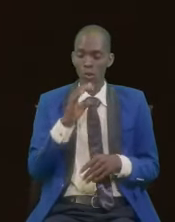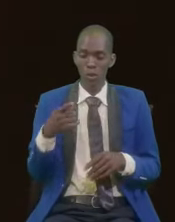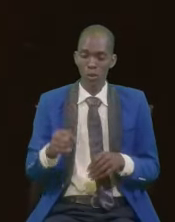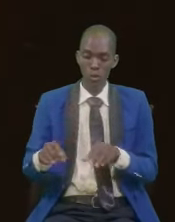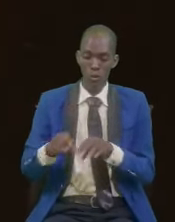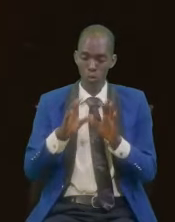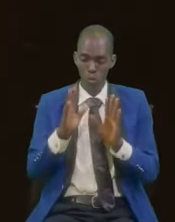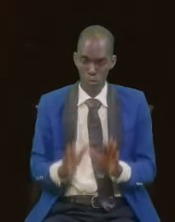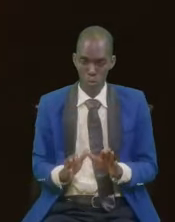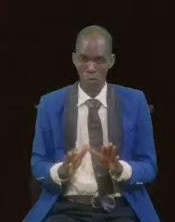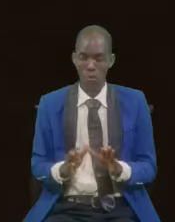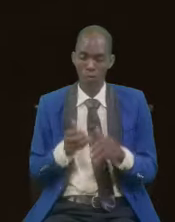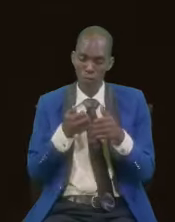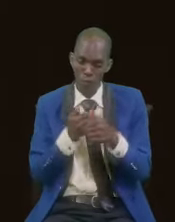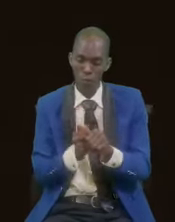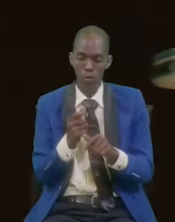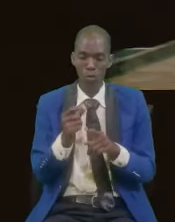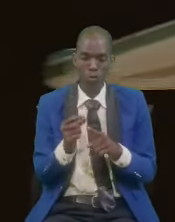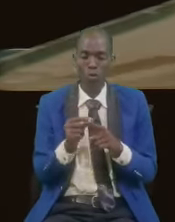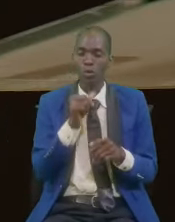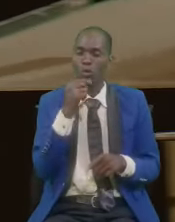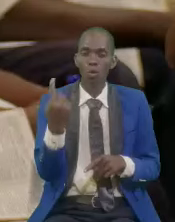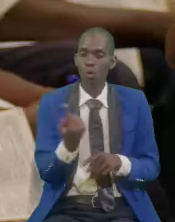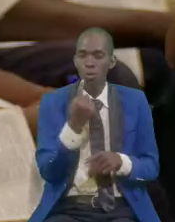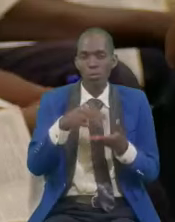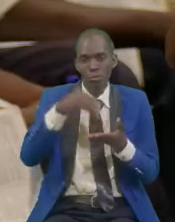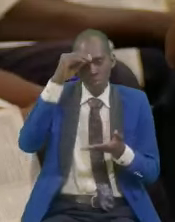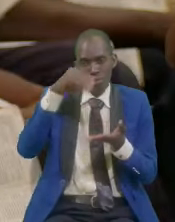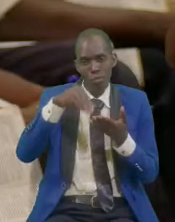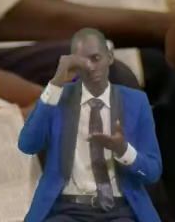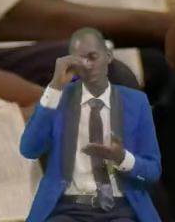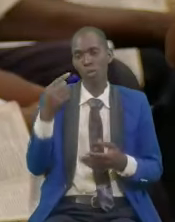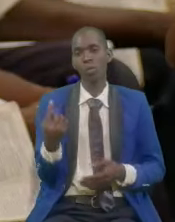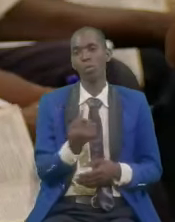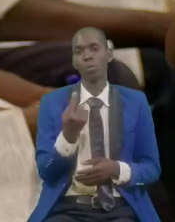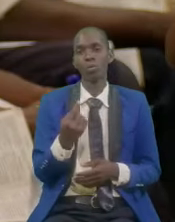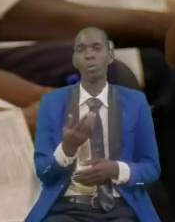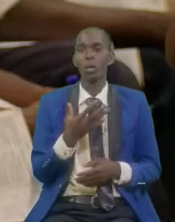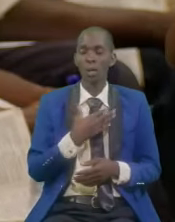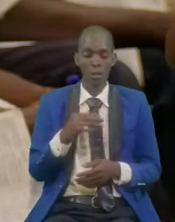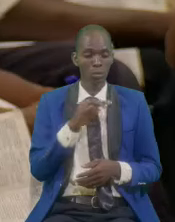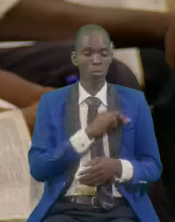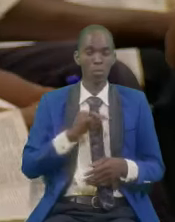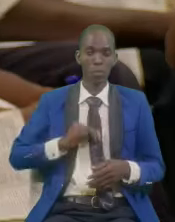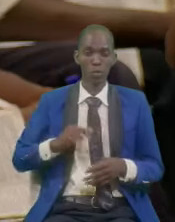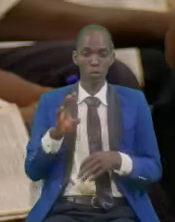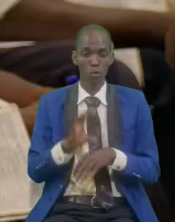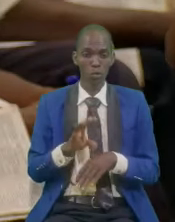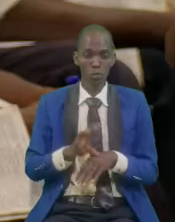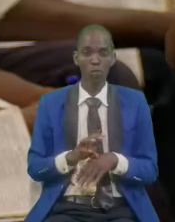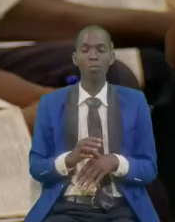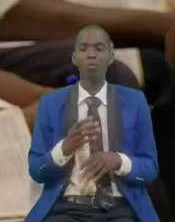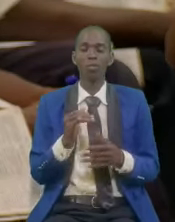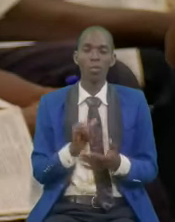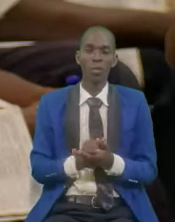not hearers only, and not preachers only. And the members of the church that come every